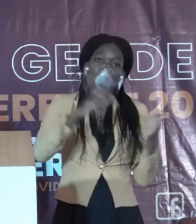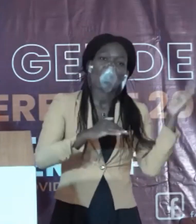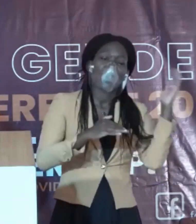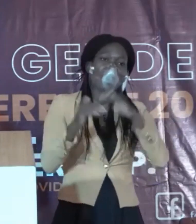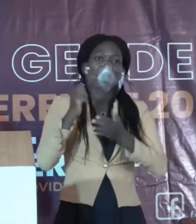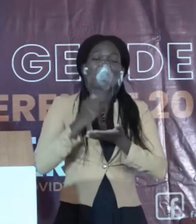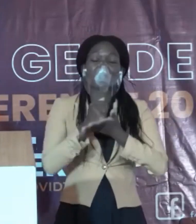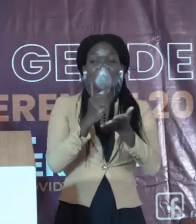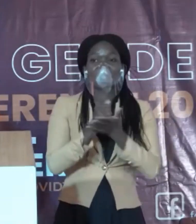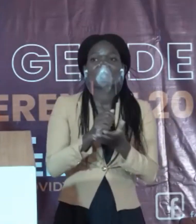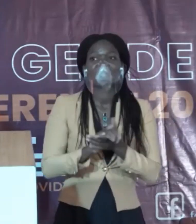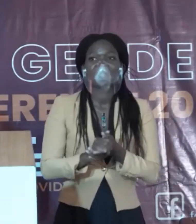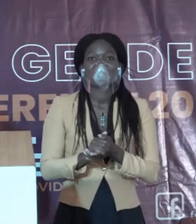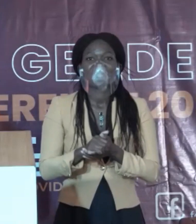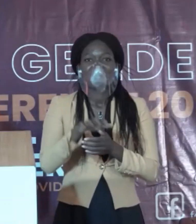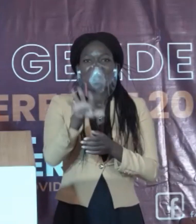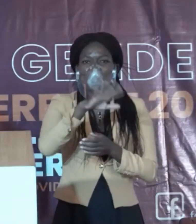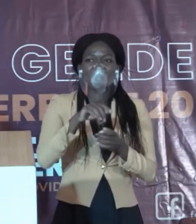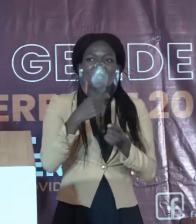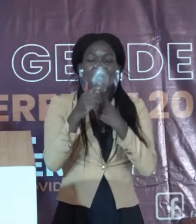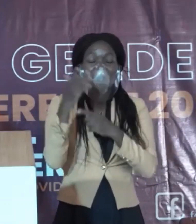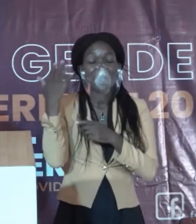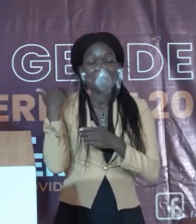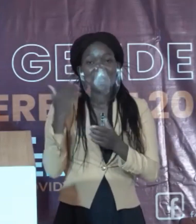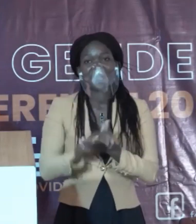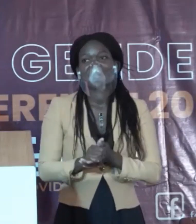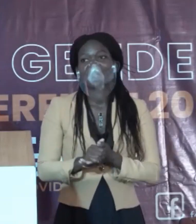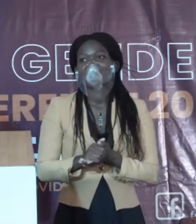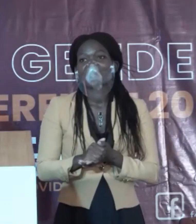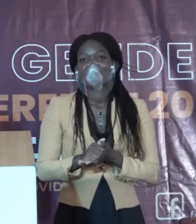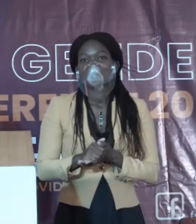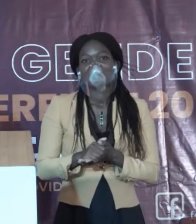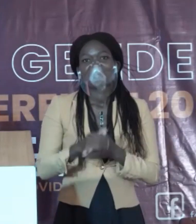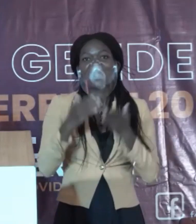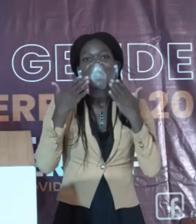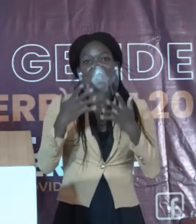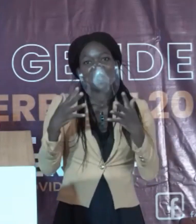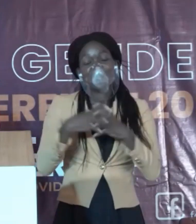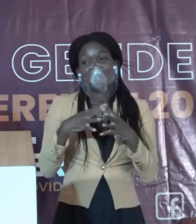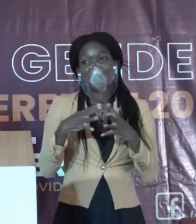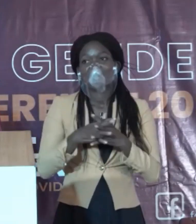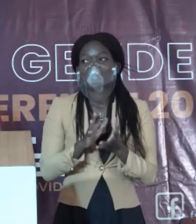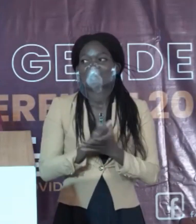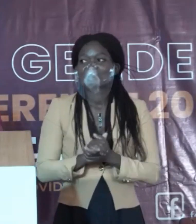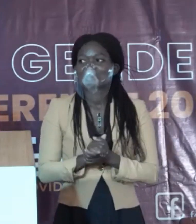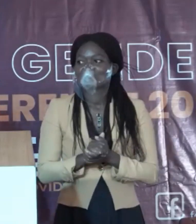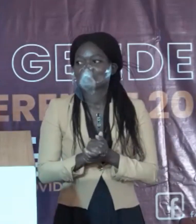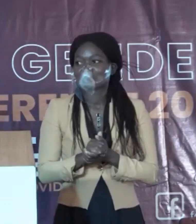value to what has already been discussed in this session. Otherwise, thank you very much.